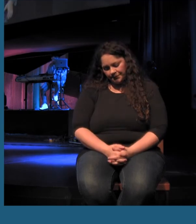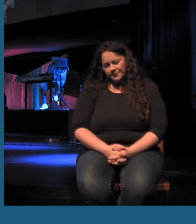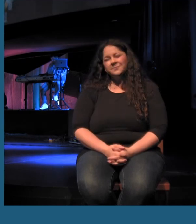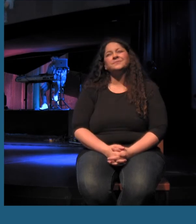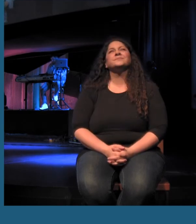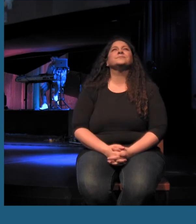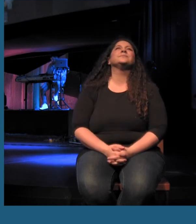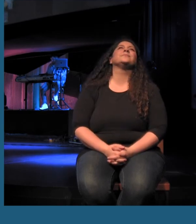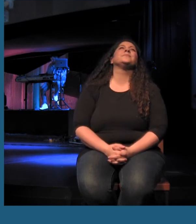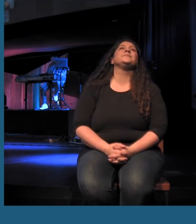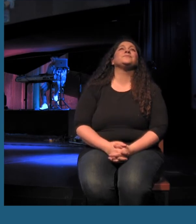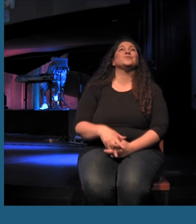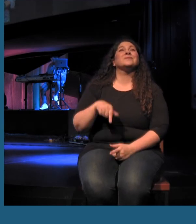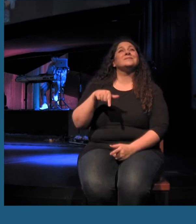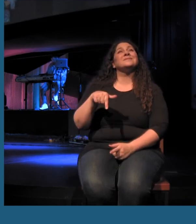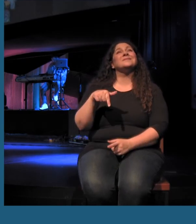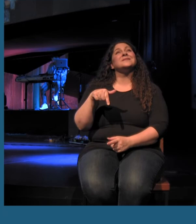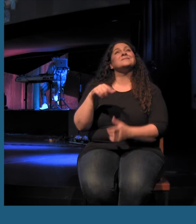this sermon,